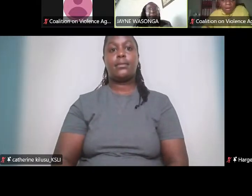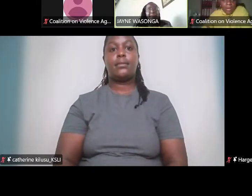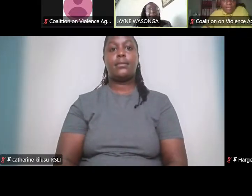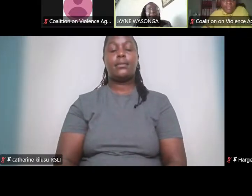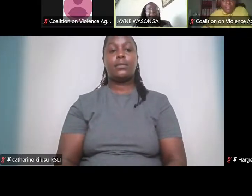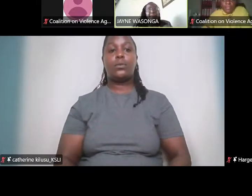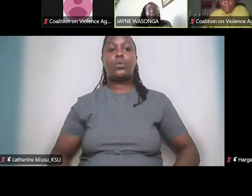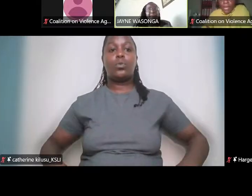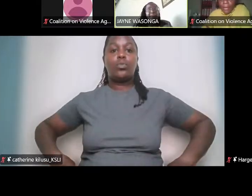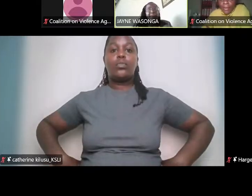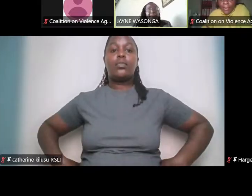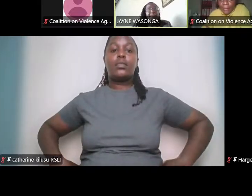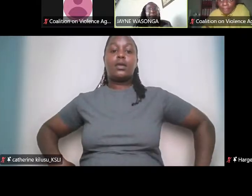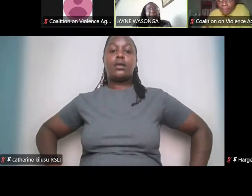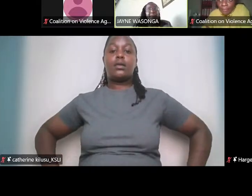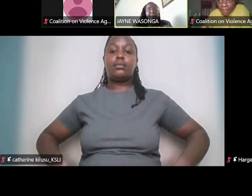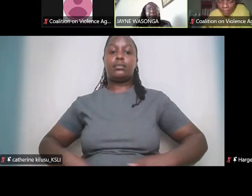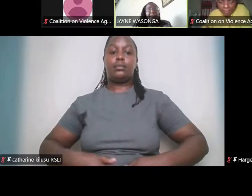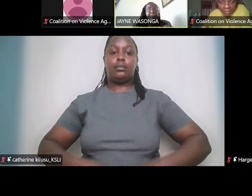Mm.